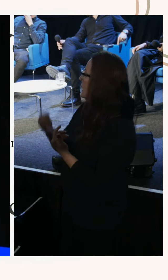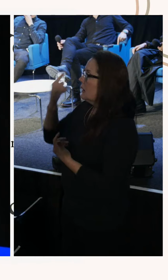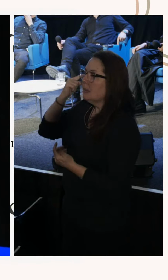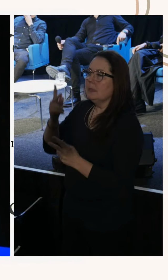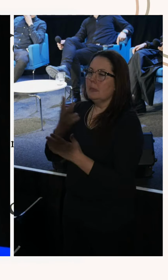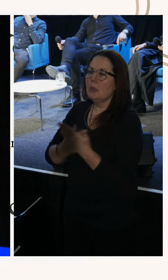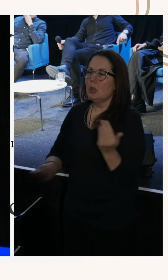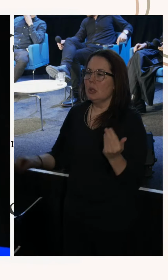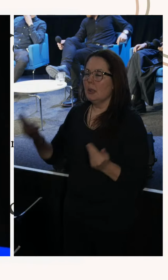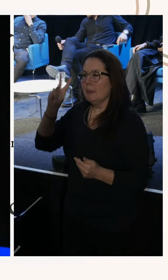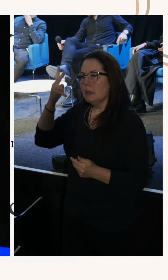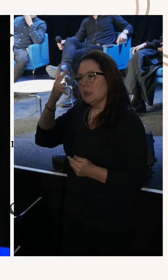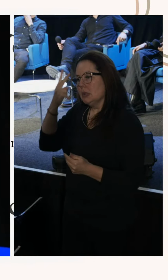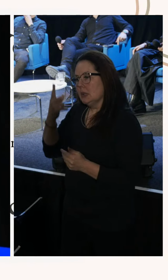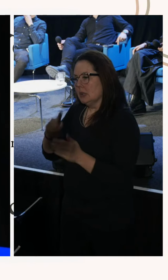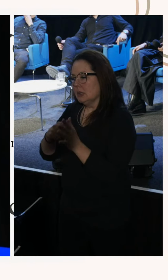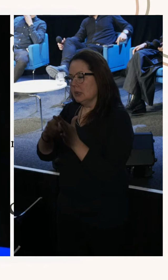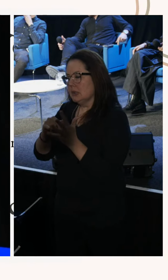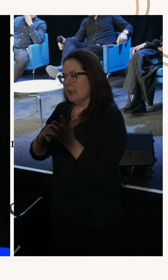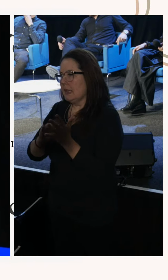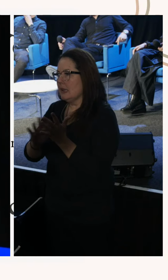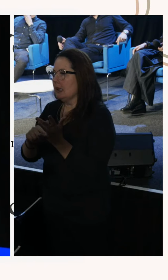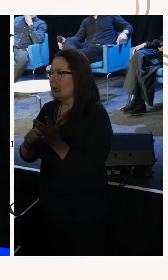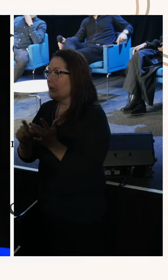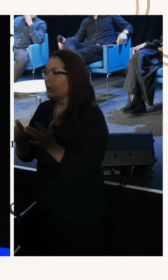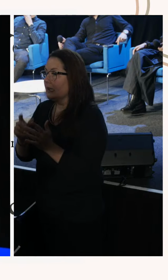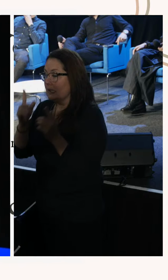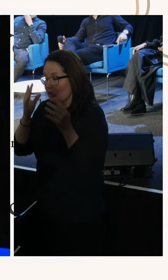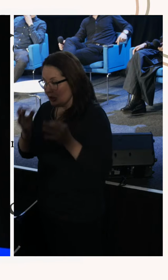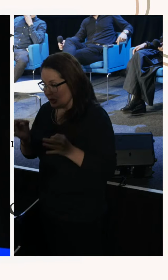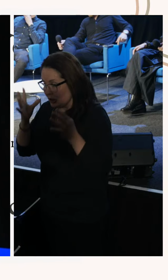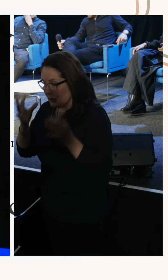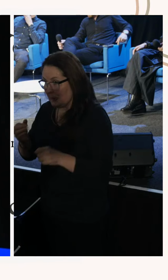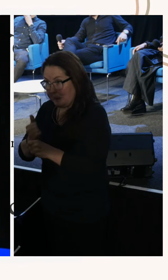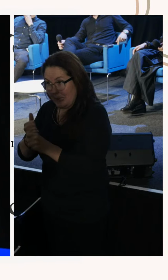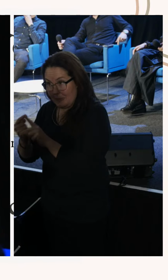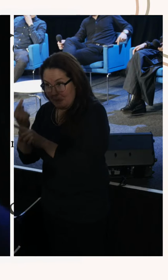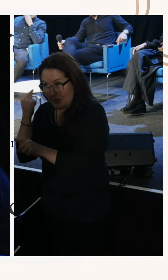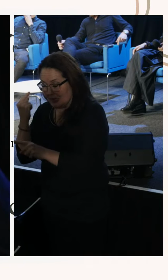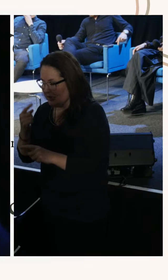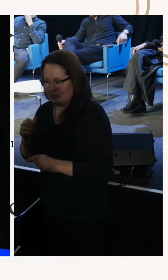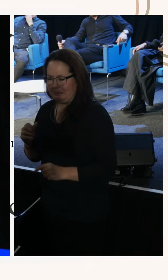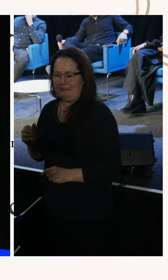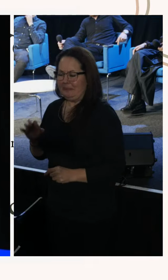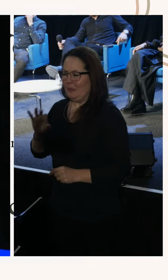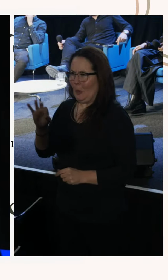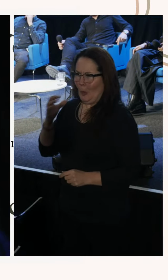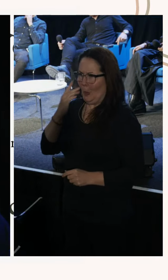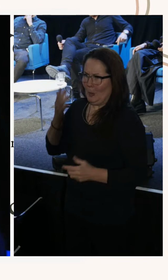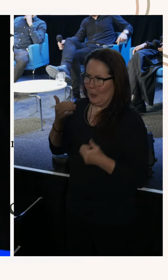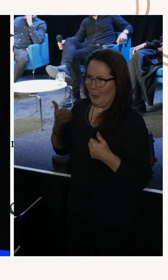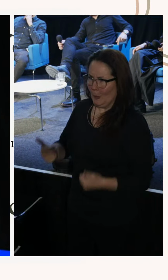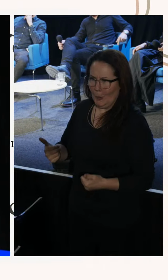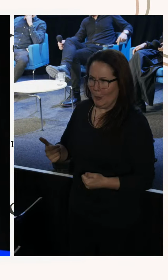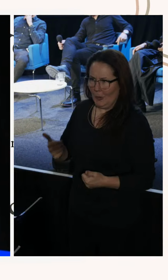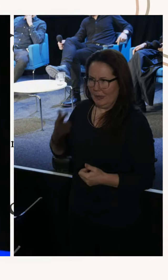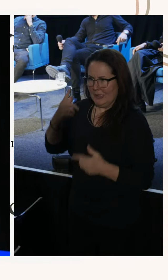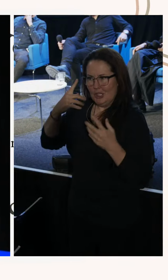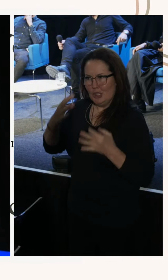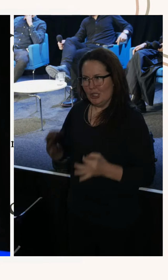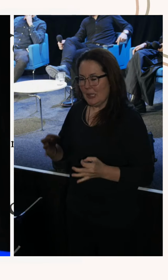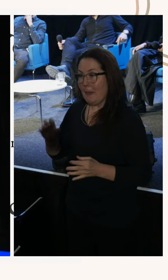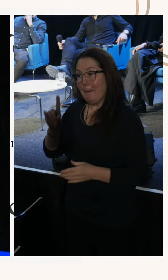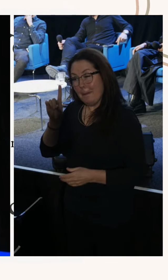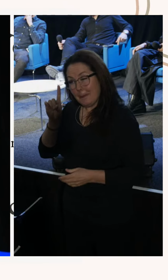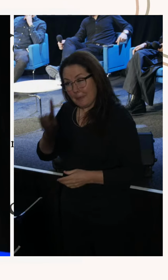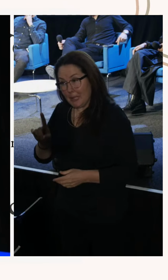politically and aesthetically, like a lot of the decisions that they made were not necessarily good ones. But that